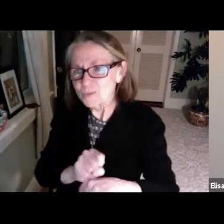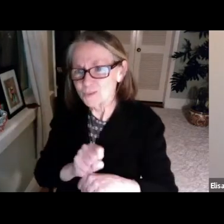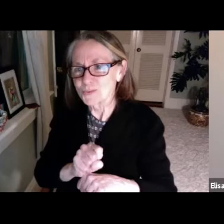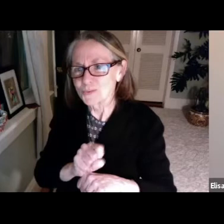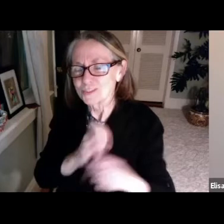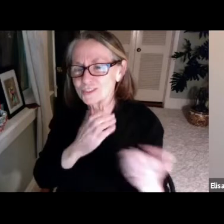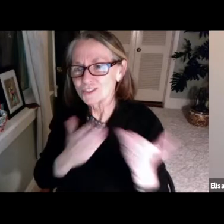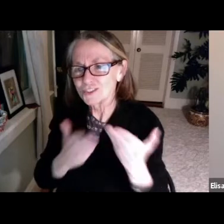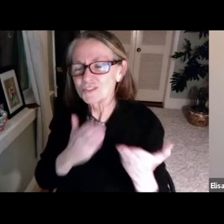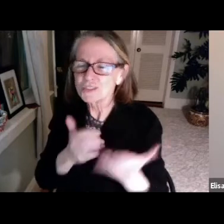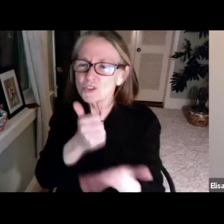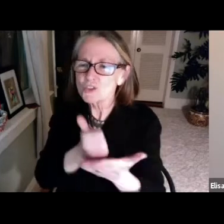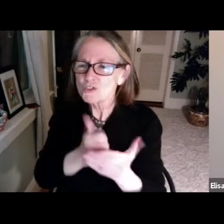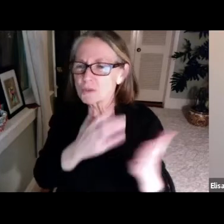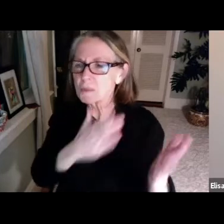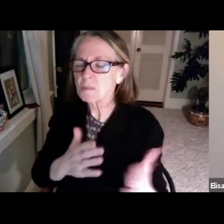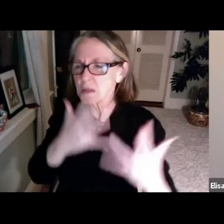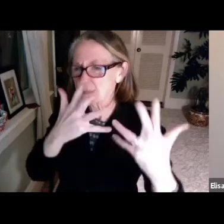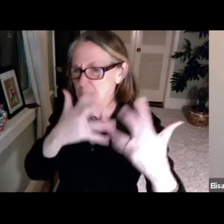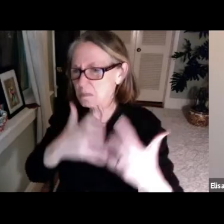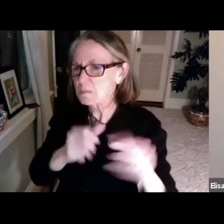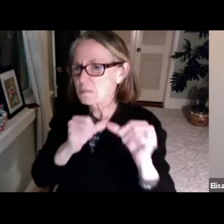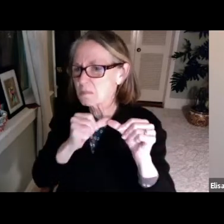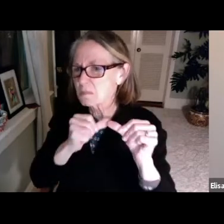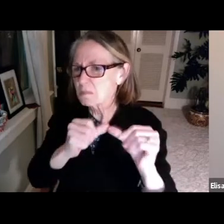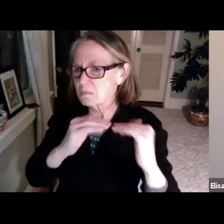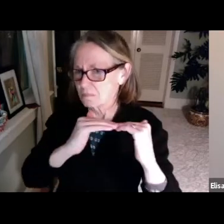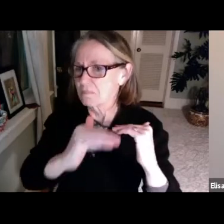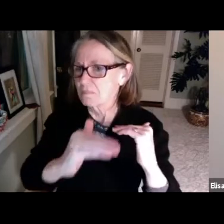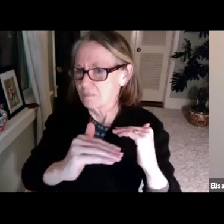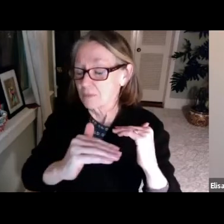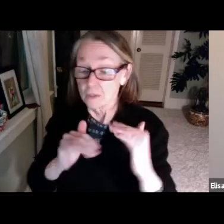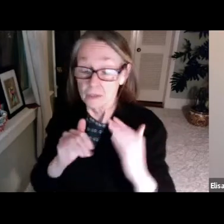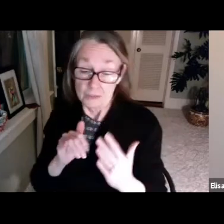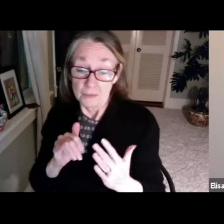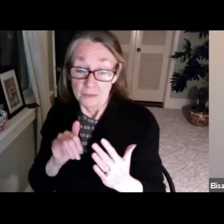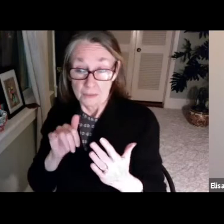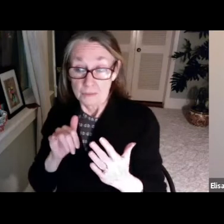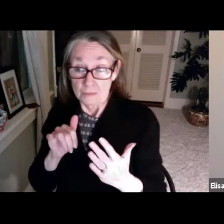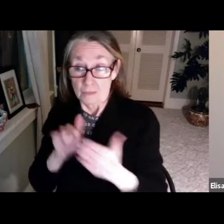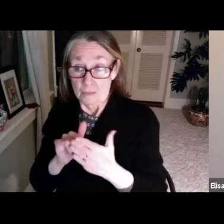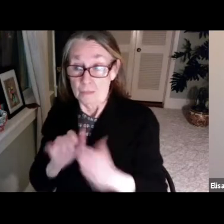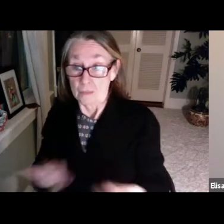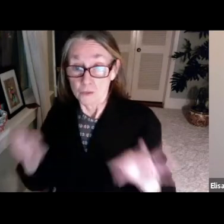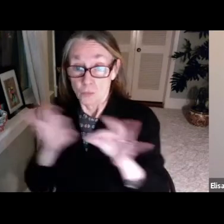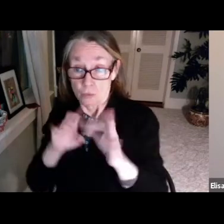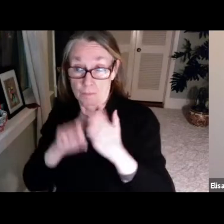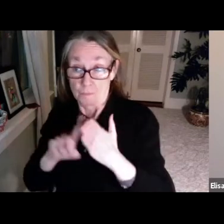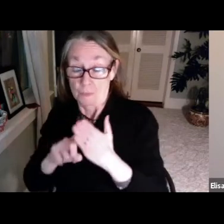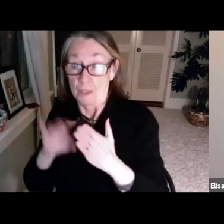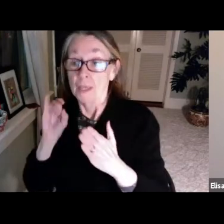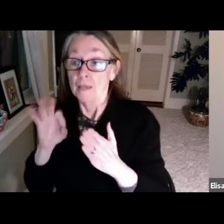their treatment plan that they have now. So that is definitely something to look into if you are transitioning